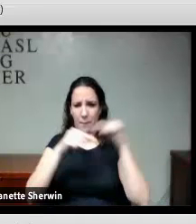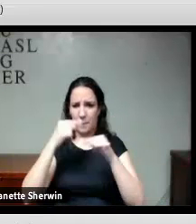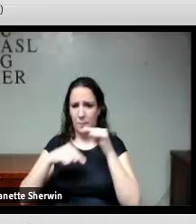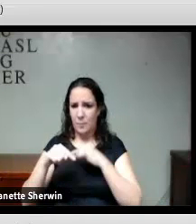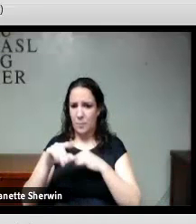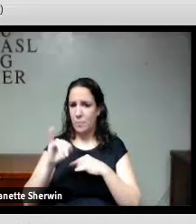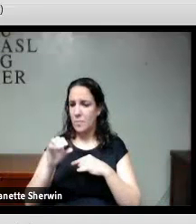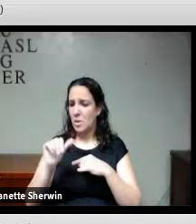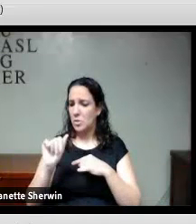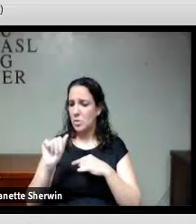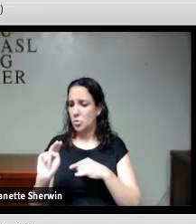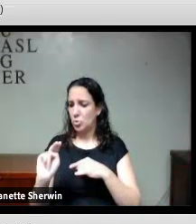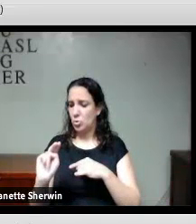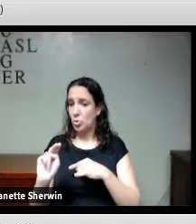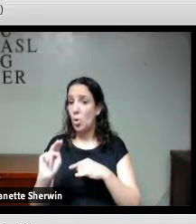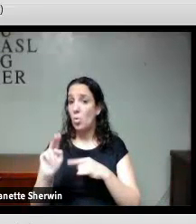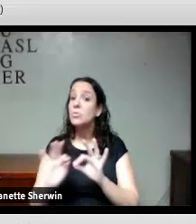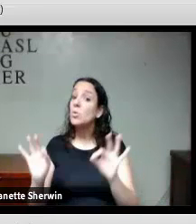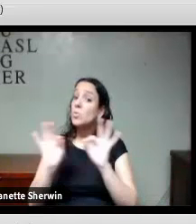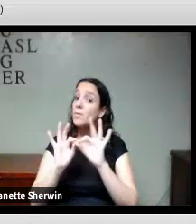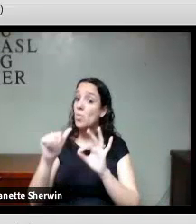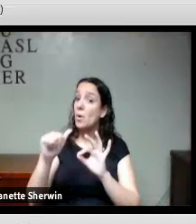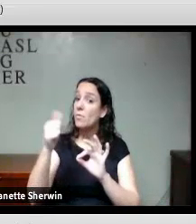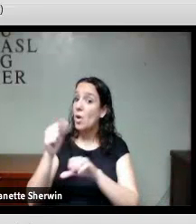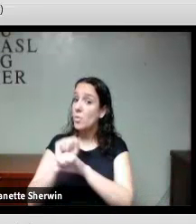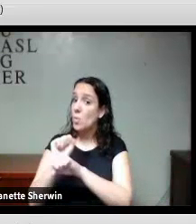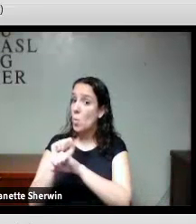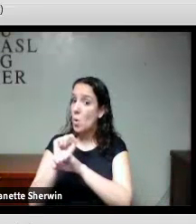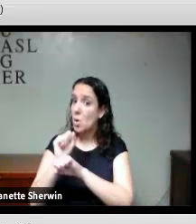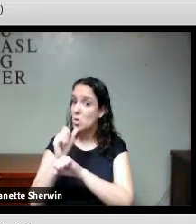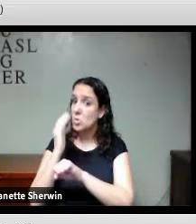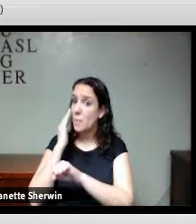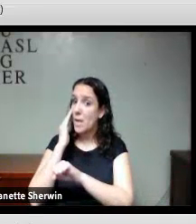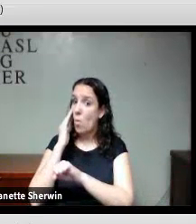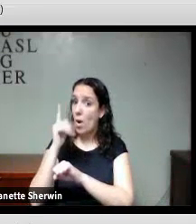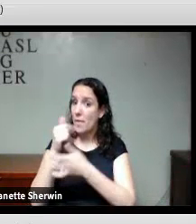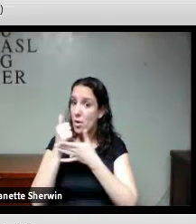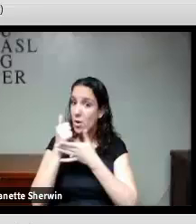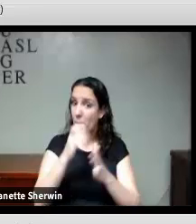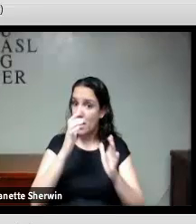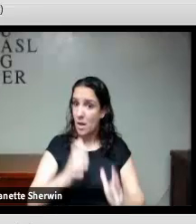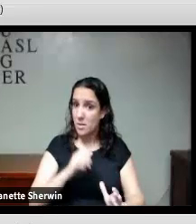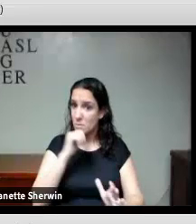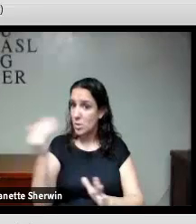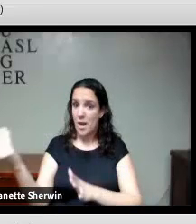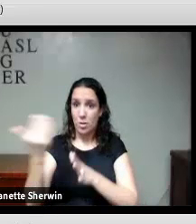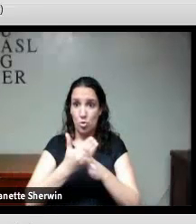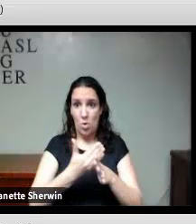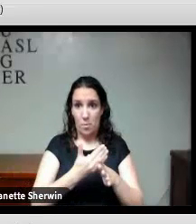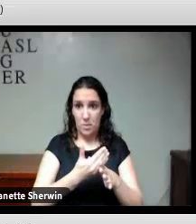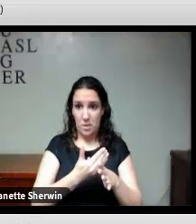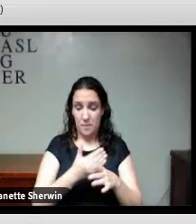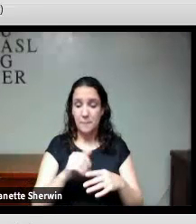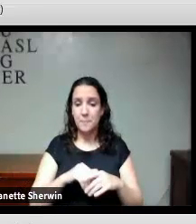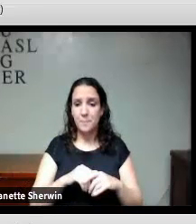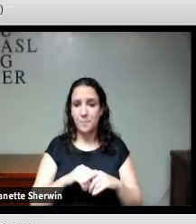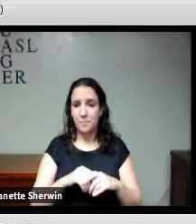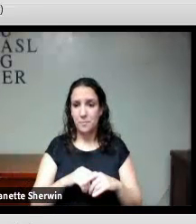important for coworkers to be aware you're with a customer and not interrupt you. That's a great point, Joan, and we do need to sort of train